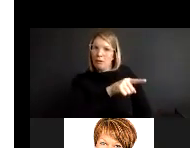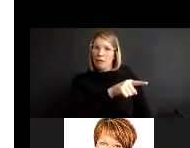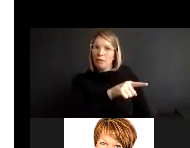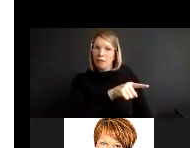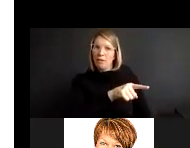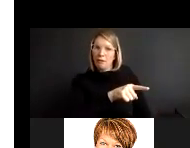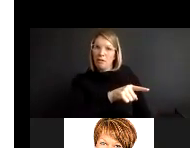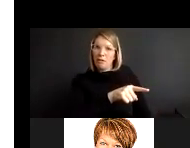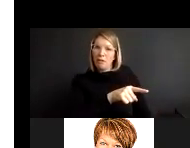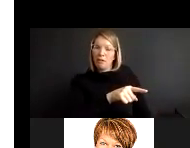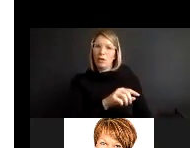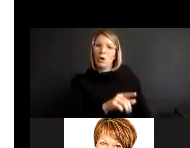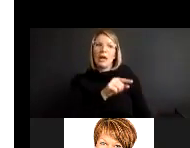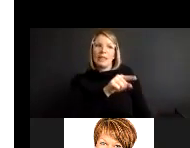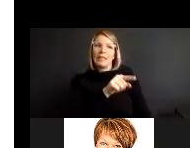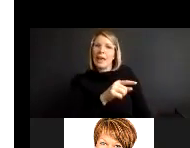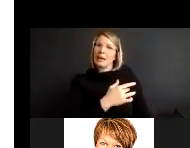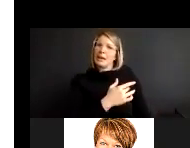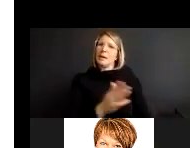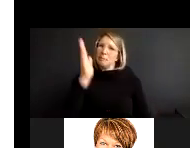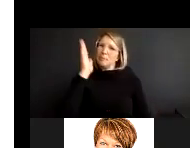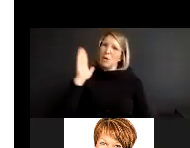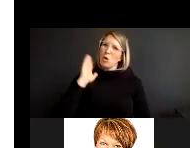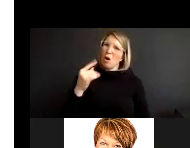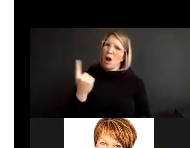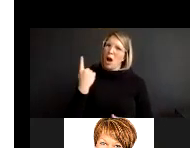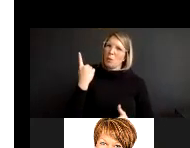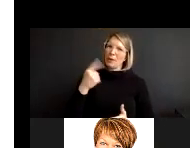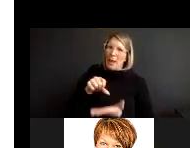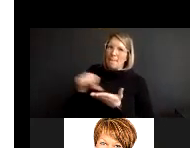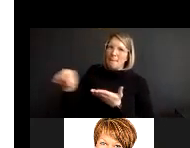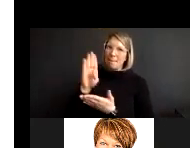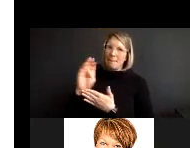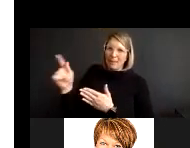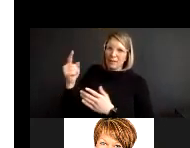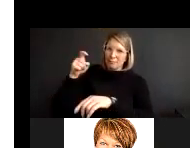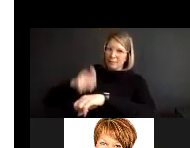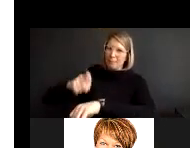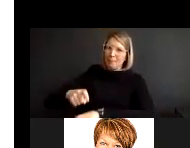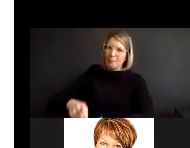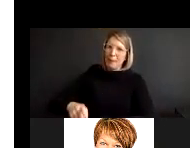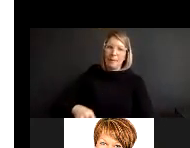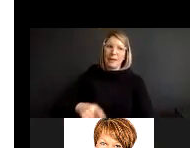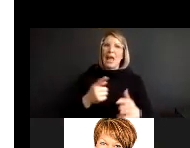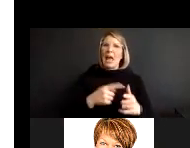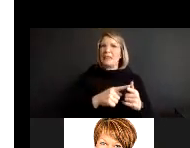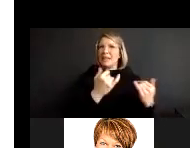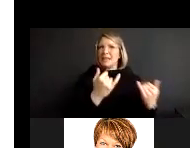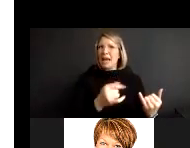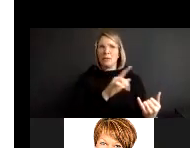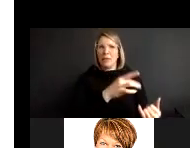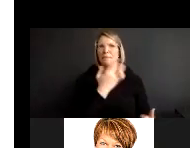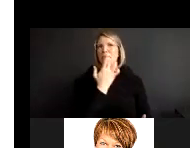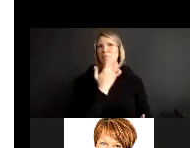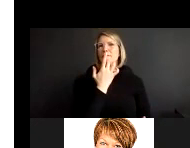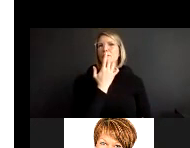really looked after their home and, or paid their bills on time, and all of a sudden they no longer have heat and running water, that will be kind of a case